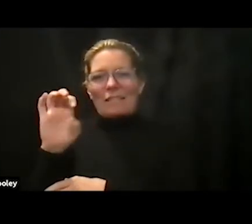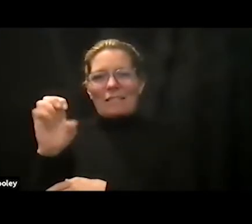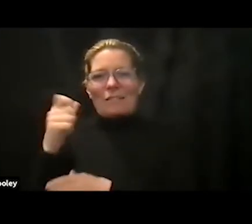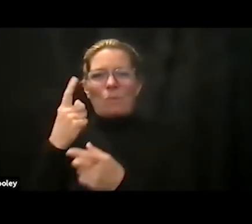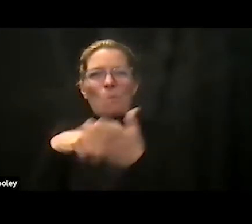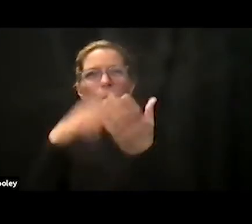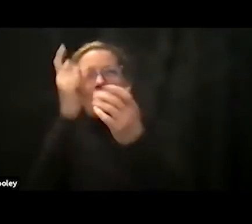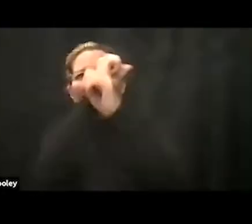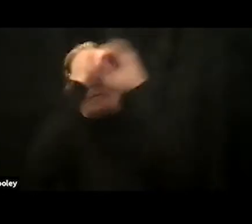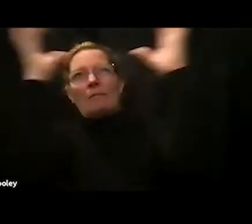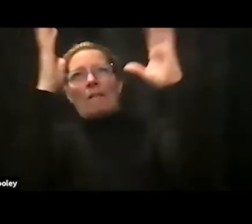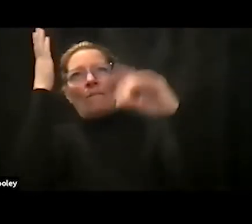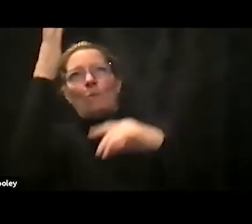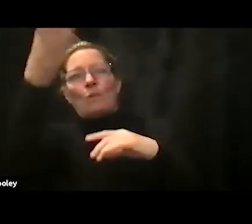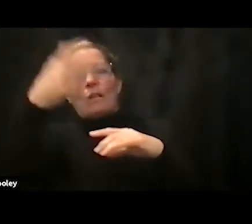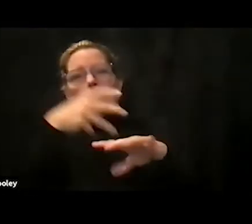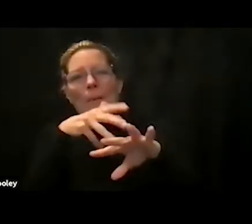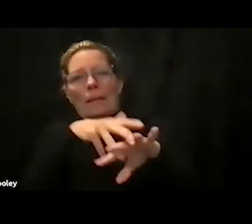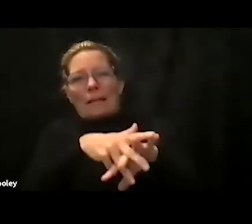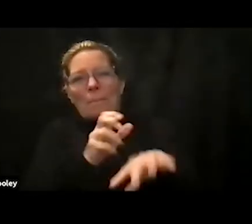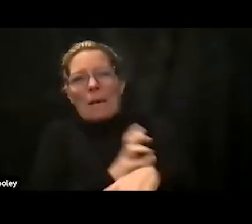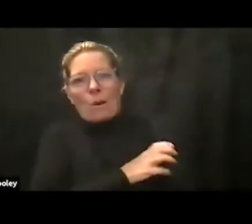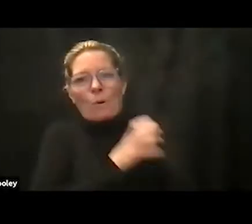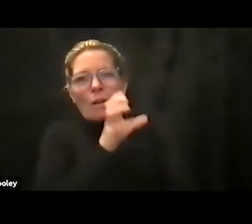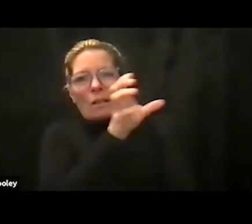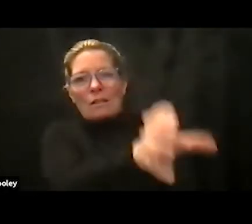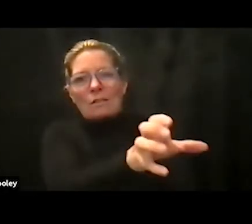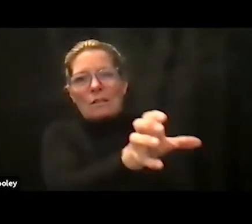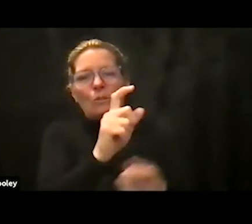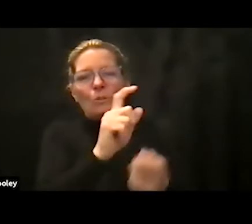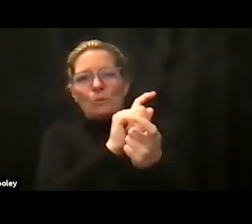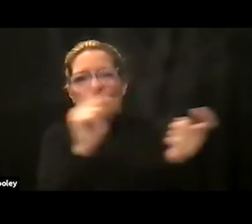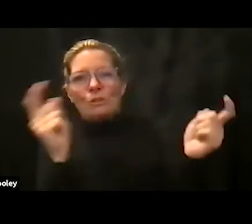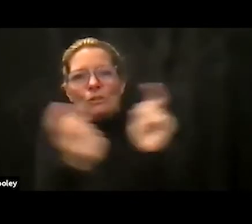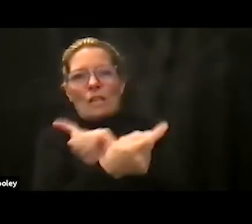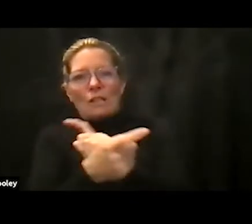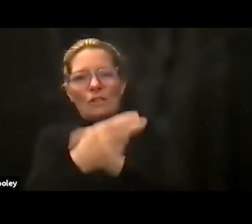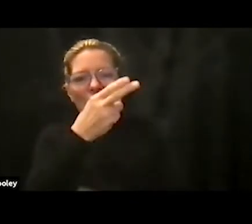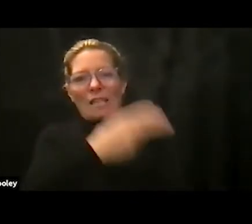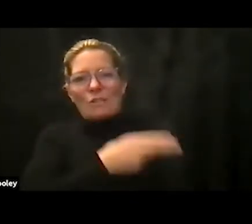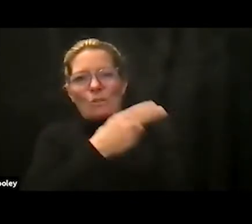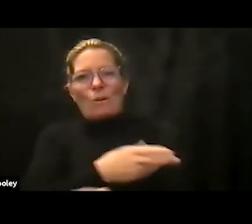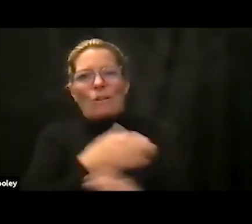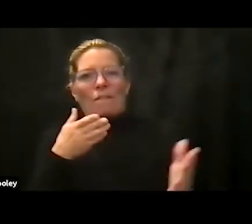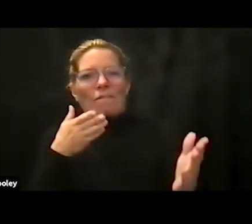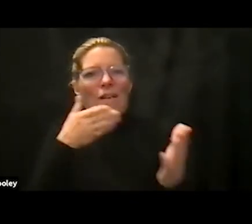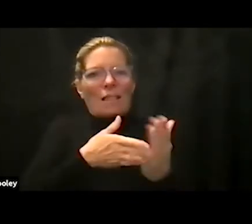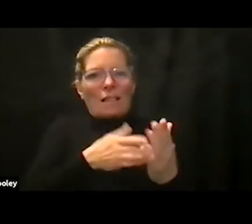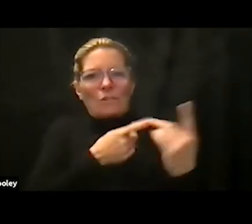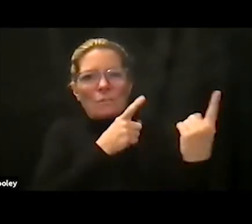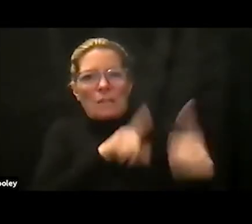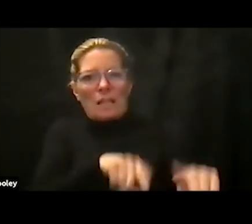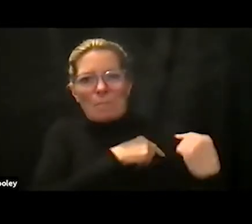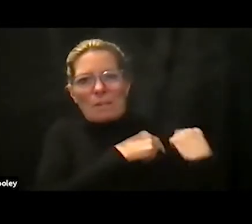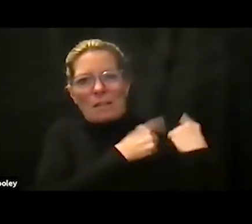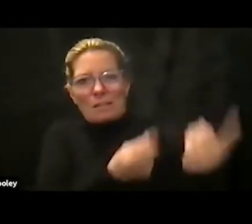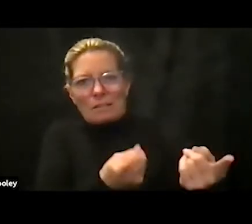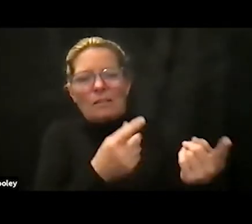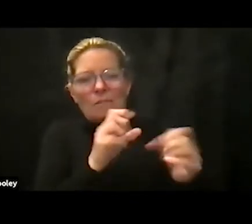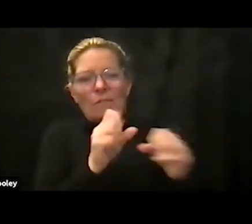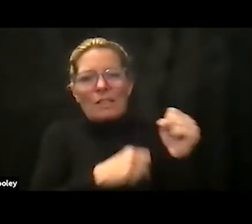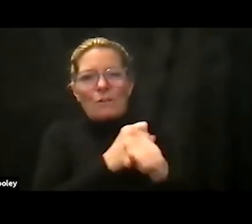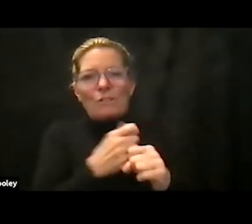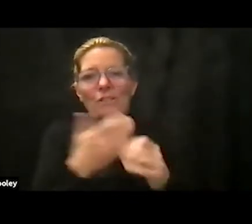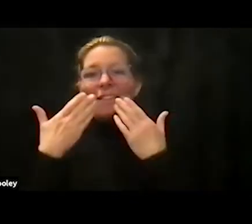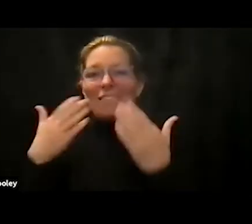like by giving Indigenous people the power to reshape that historical violation that's been going on for years. Thanks,